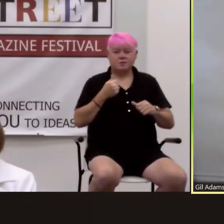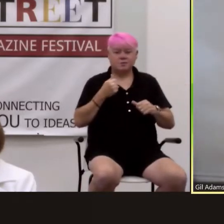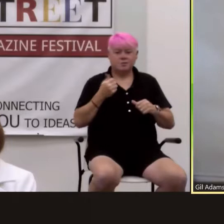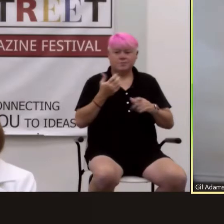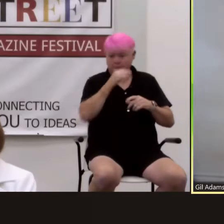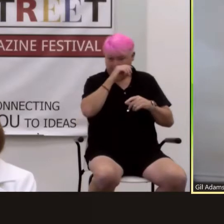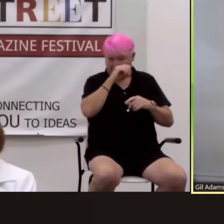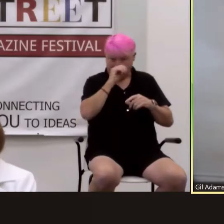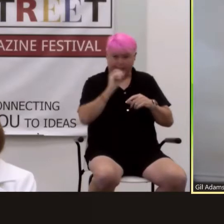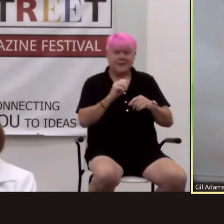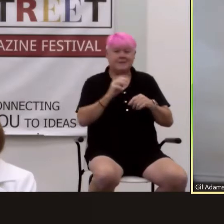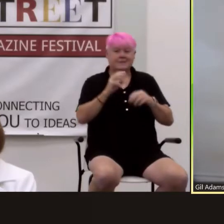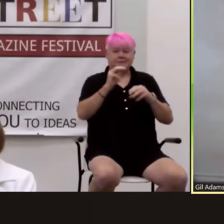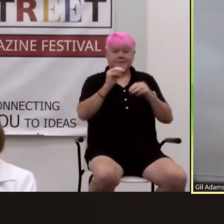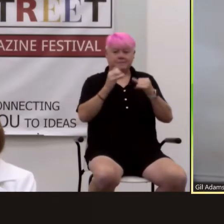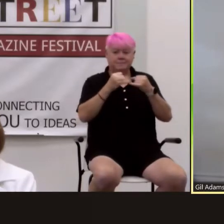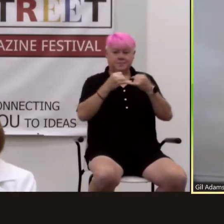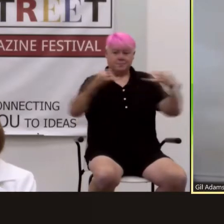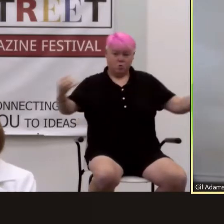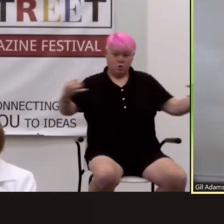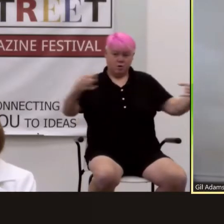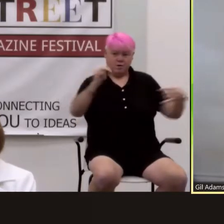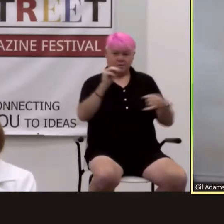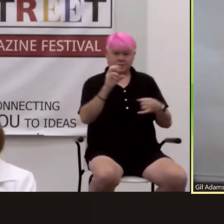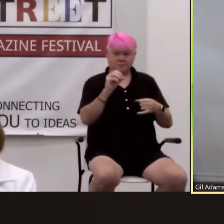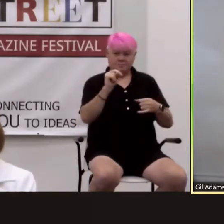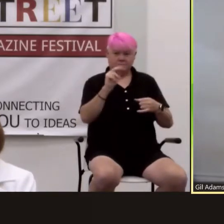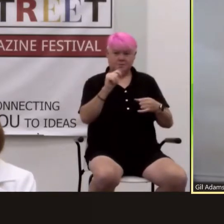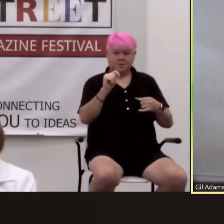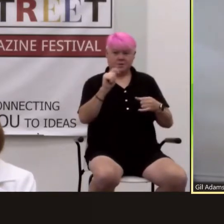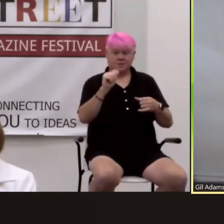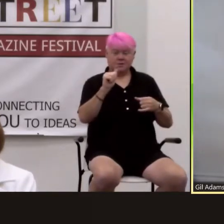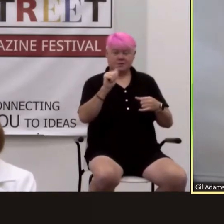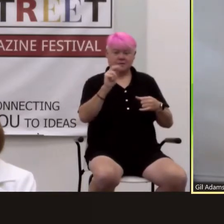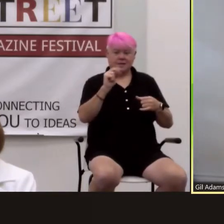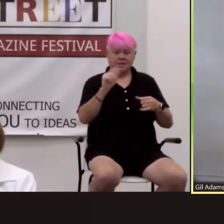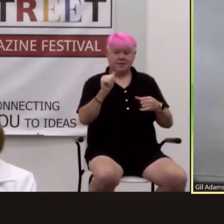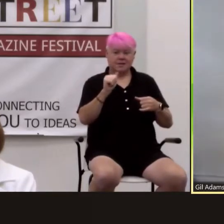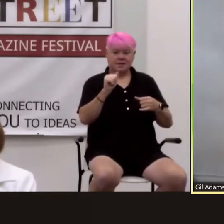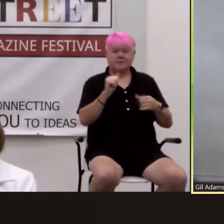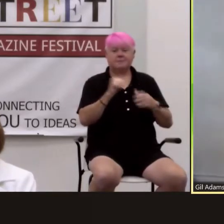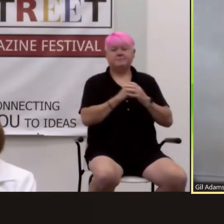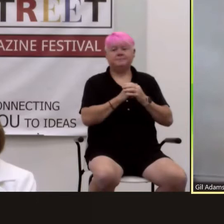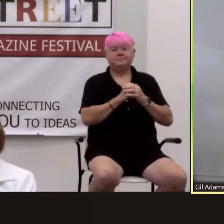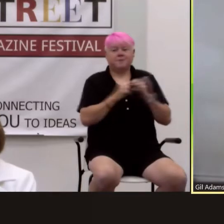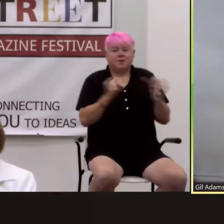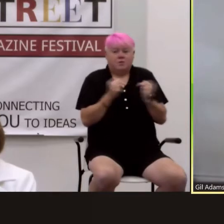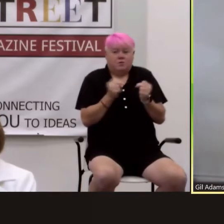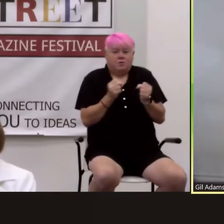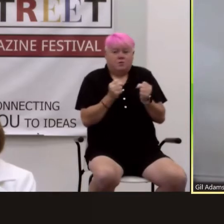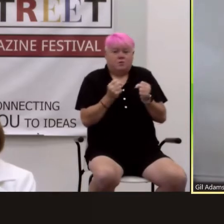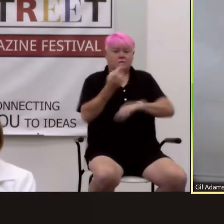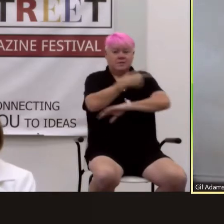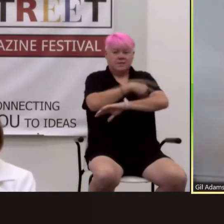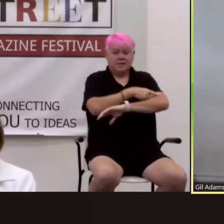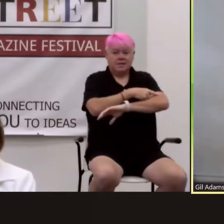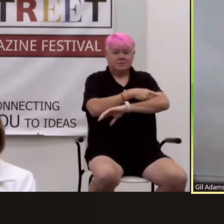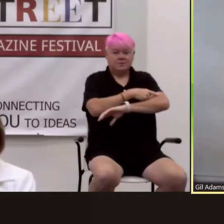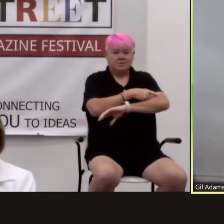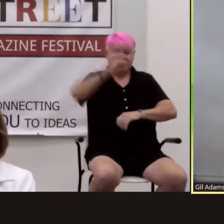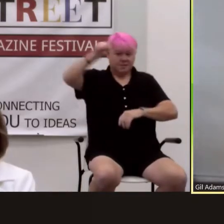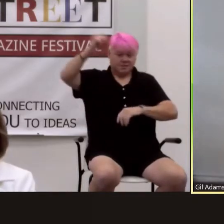the only real home he had ever known, he was heading for the border. Cold as the days were, the sun was